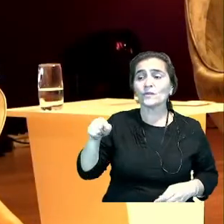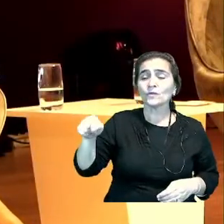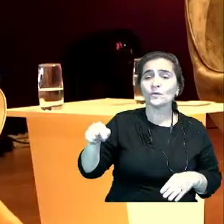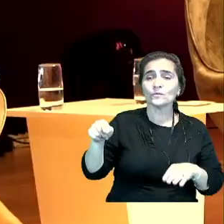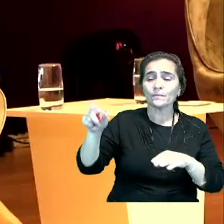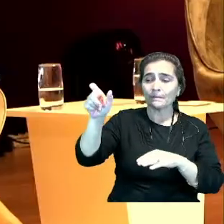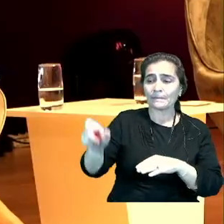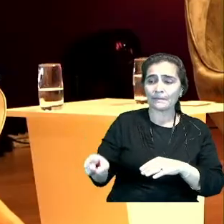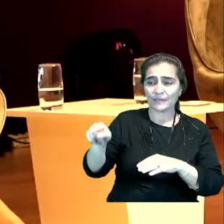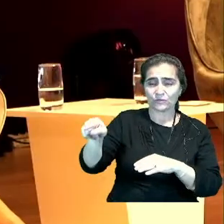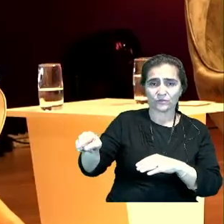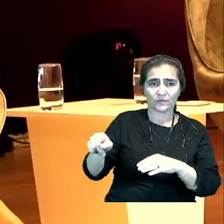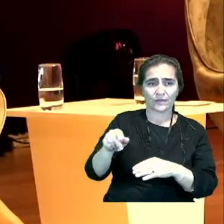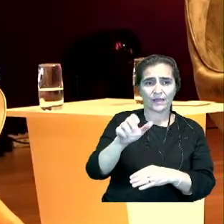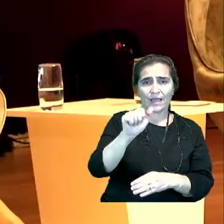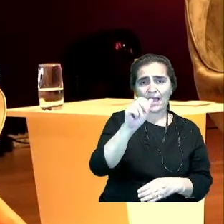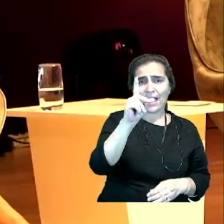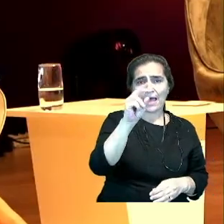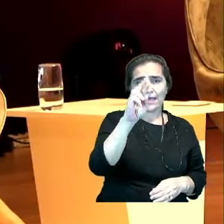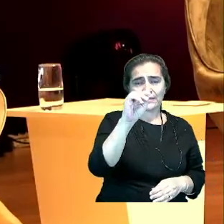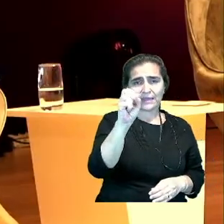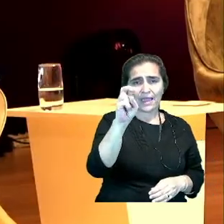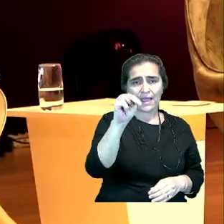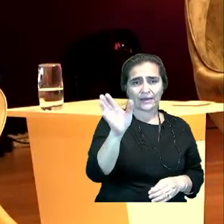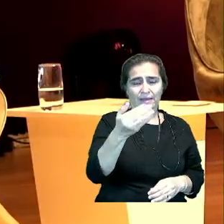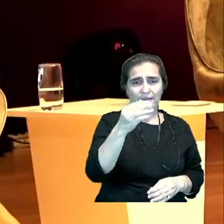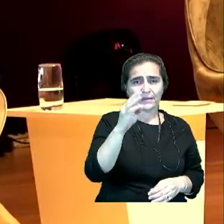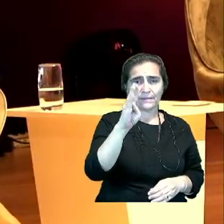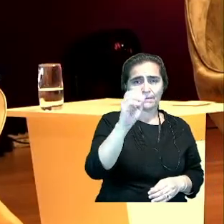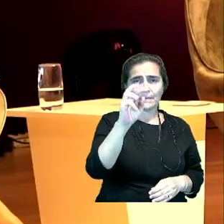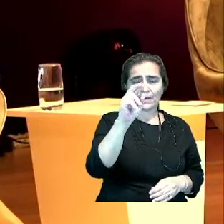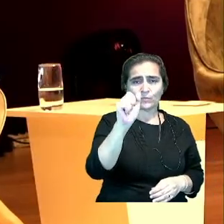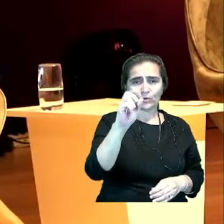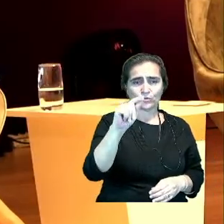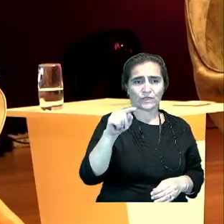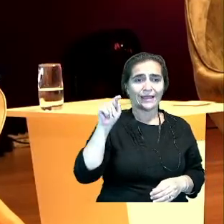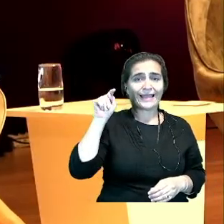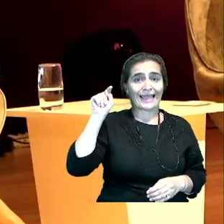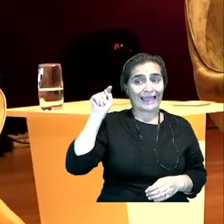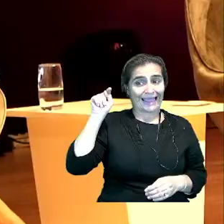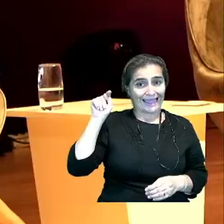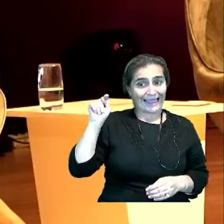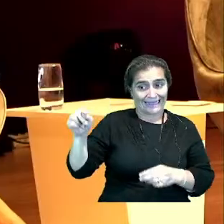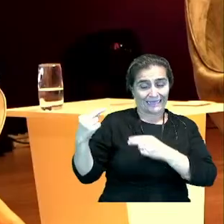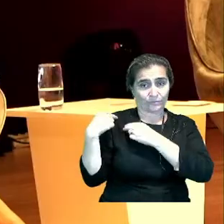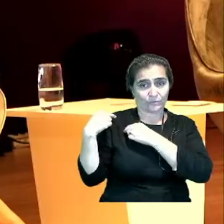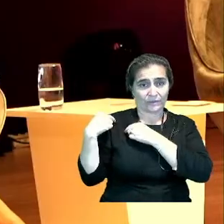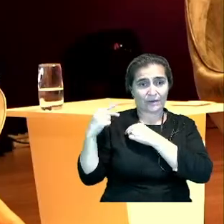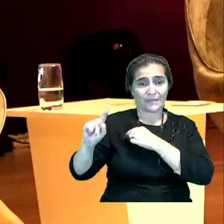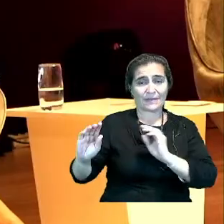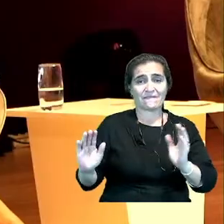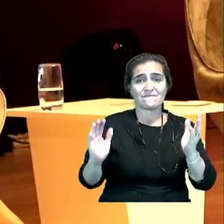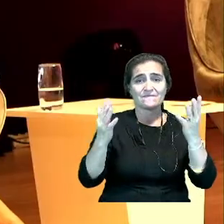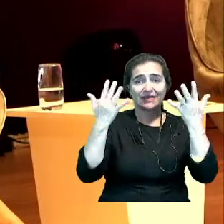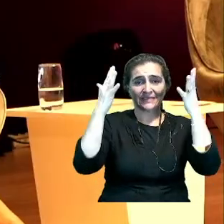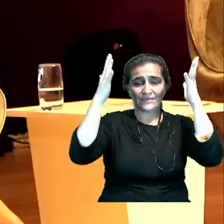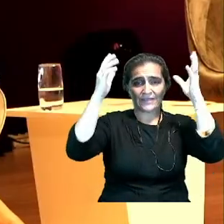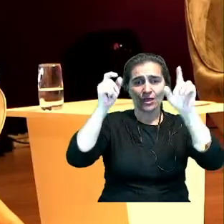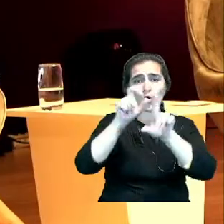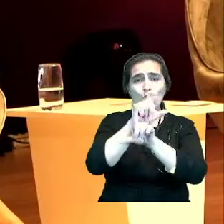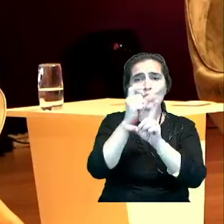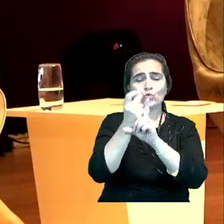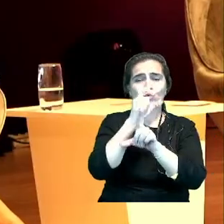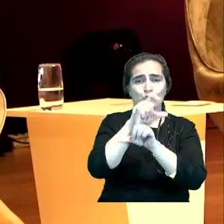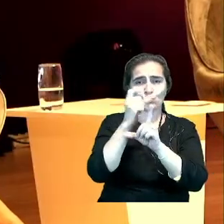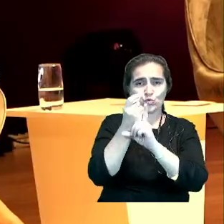Adriana Barbosa, that came up with this project that today is the largest Afro culture festival in Latin